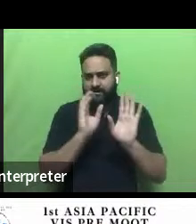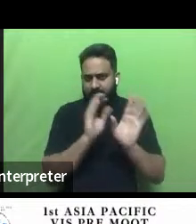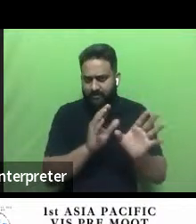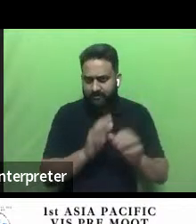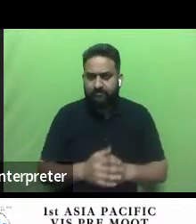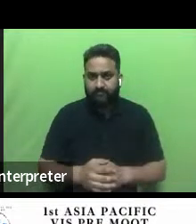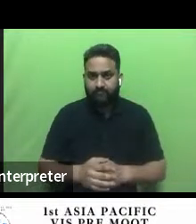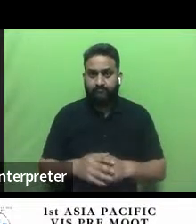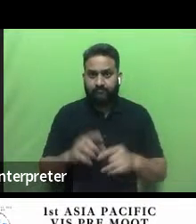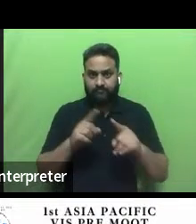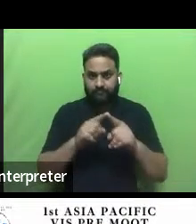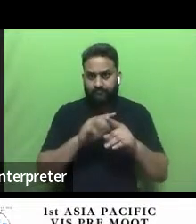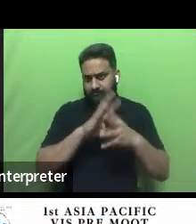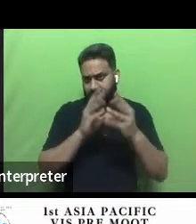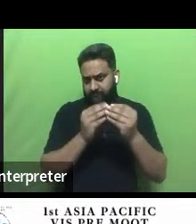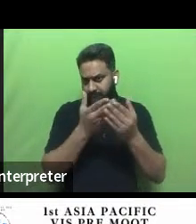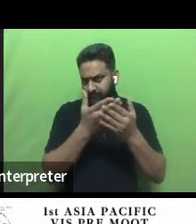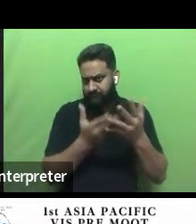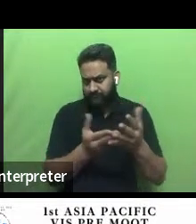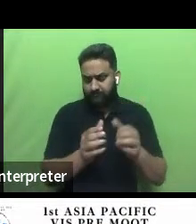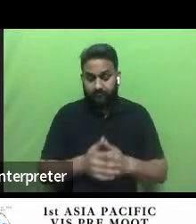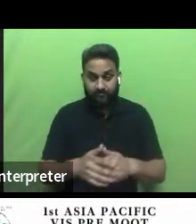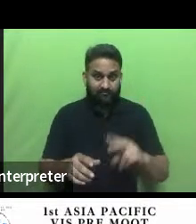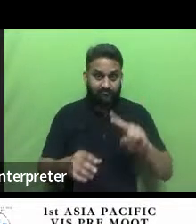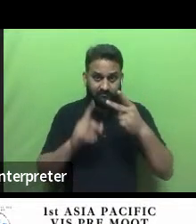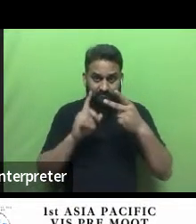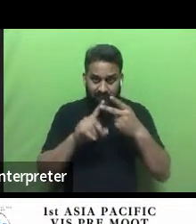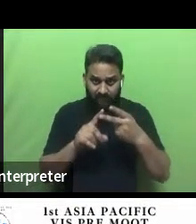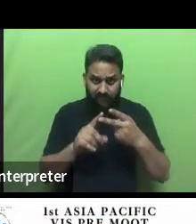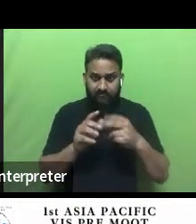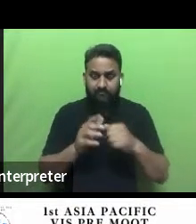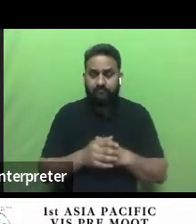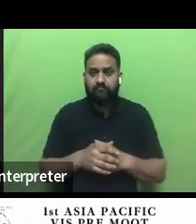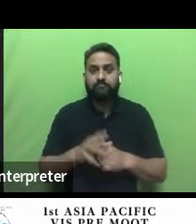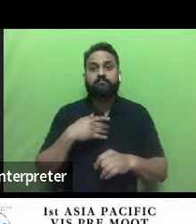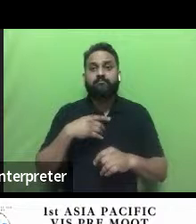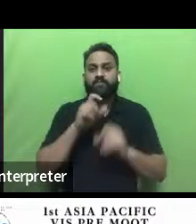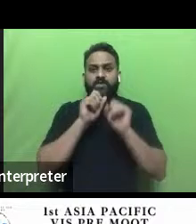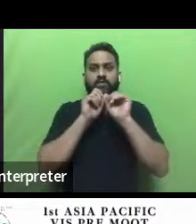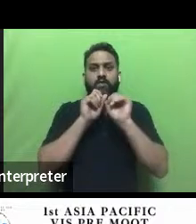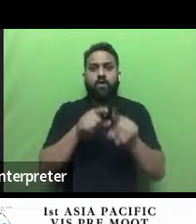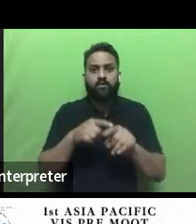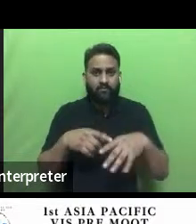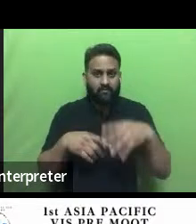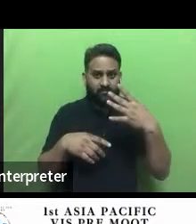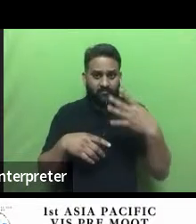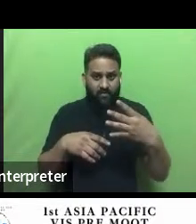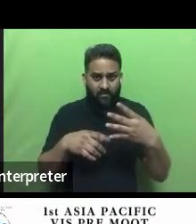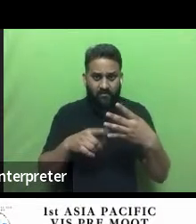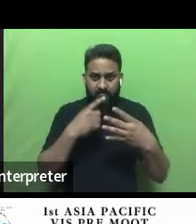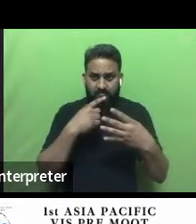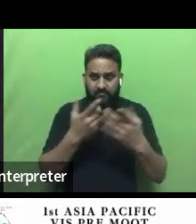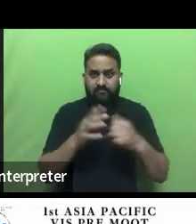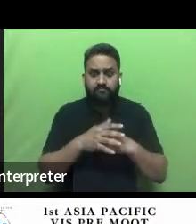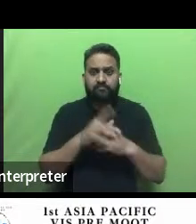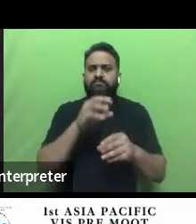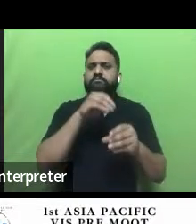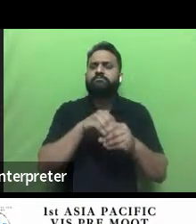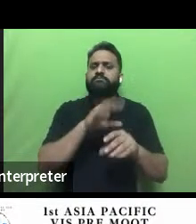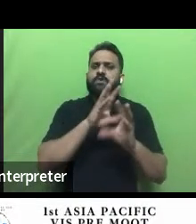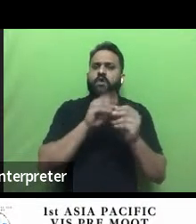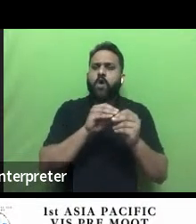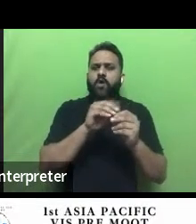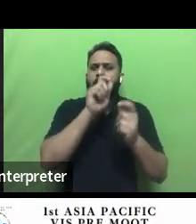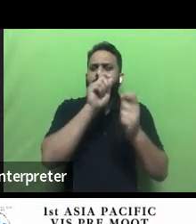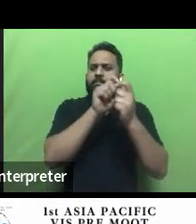is easily satisfied. The second, in order for an offer to be sufficiently definite, it must contain specifications